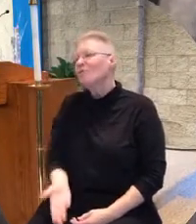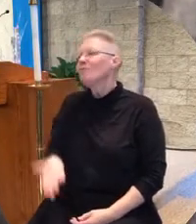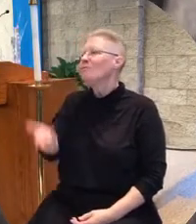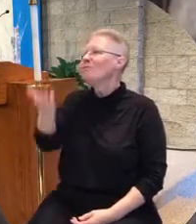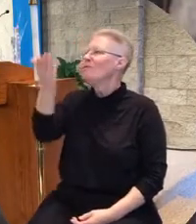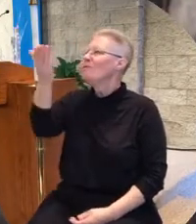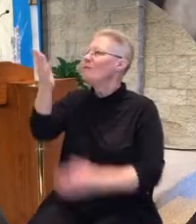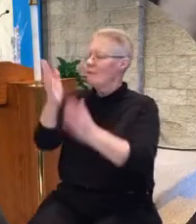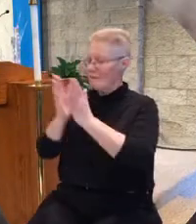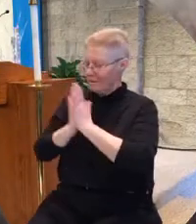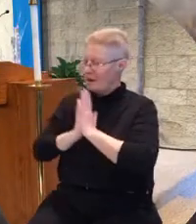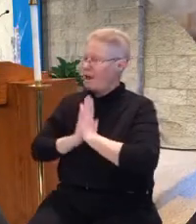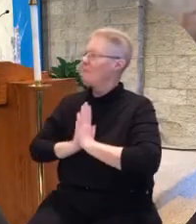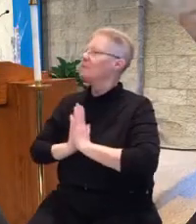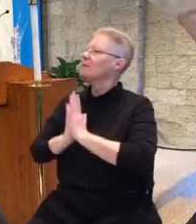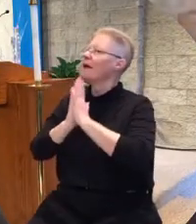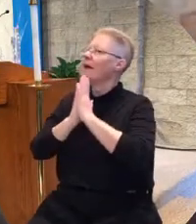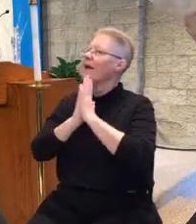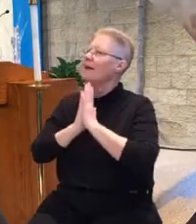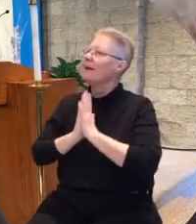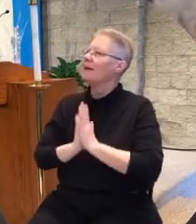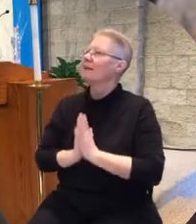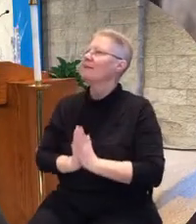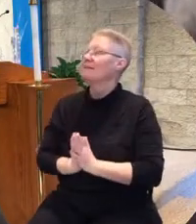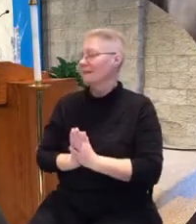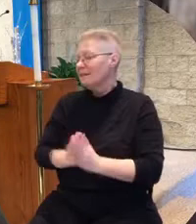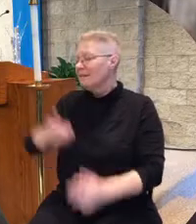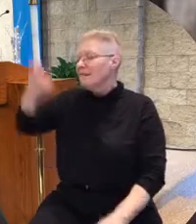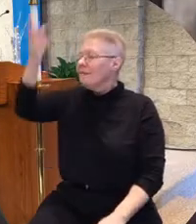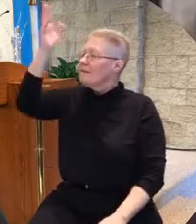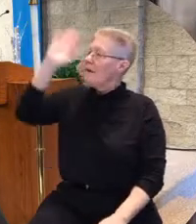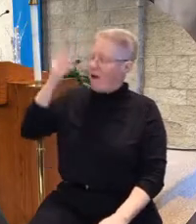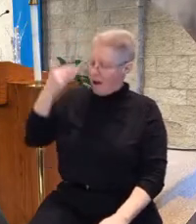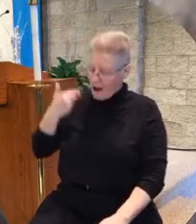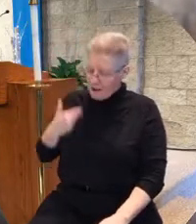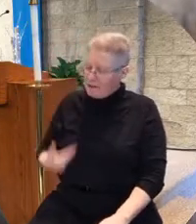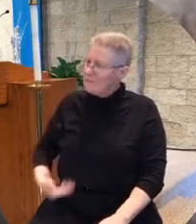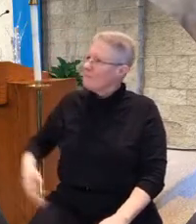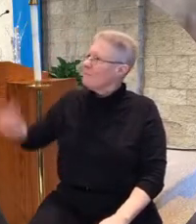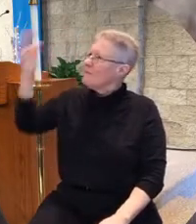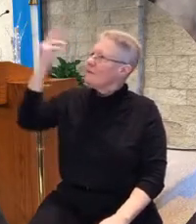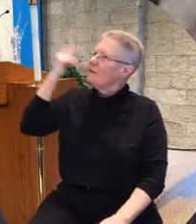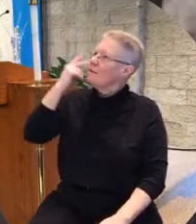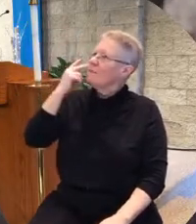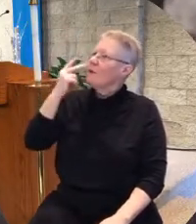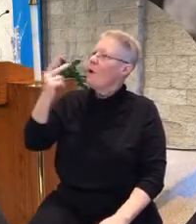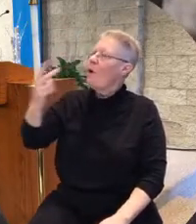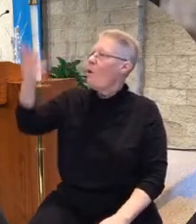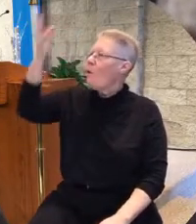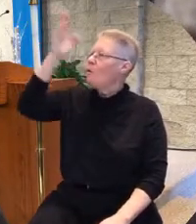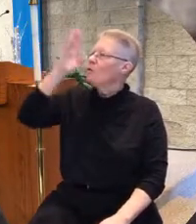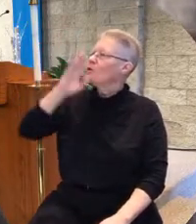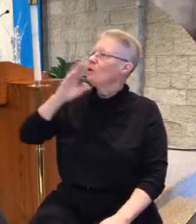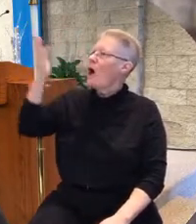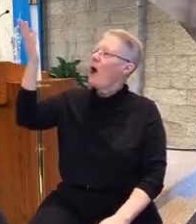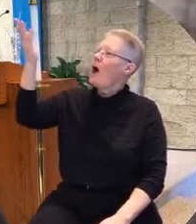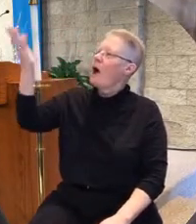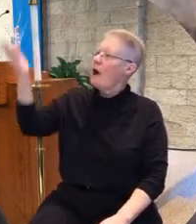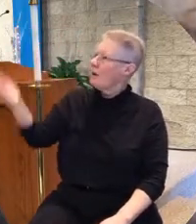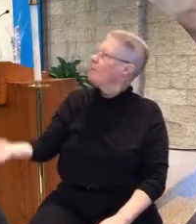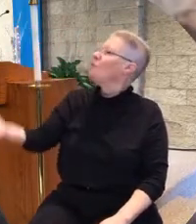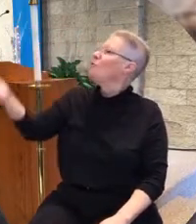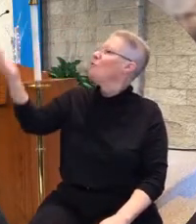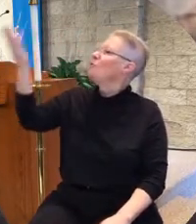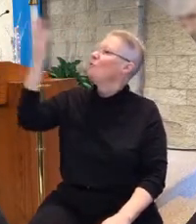you. Namaste. The God in me beholds the